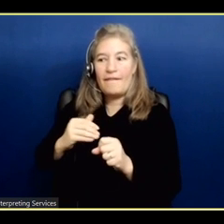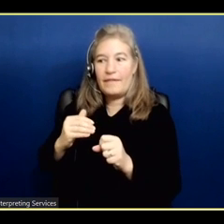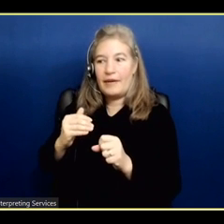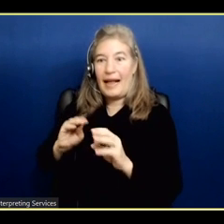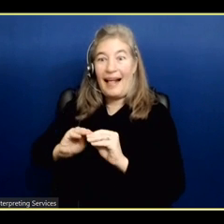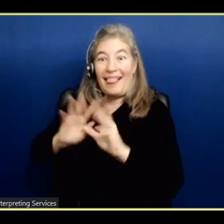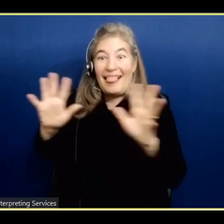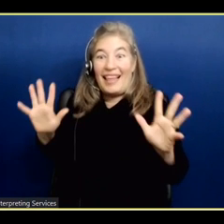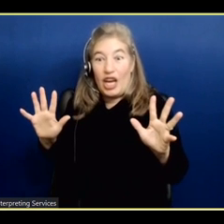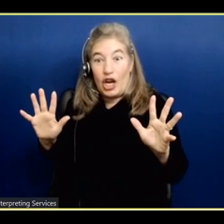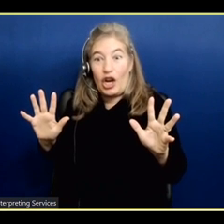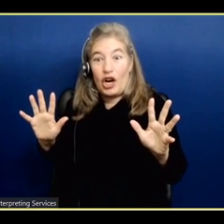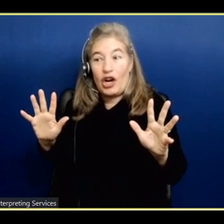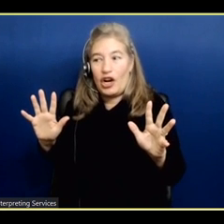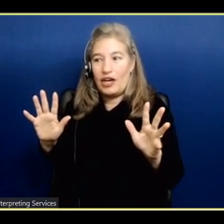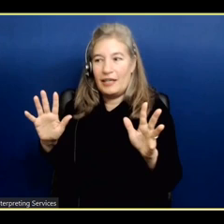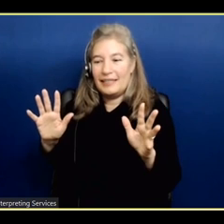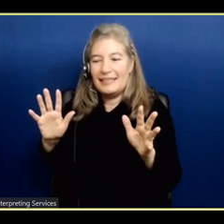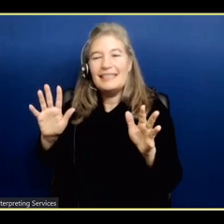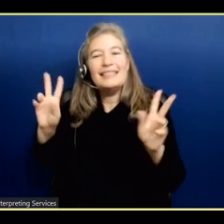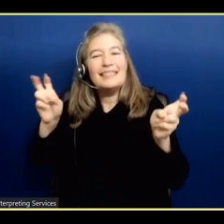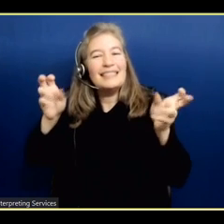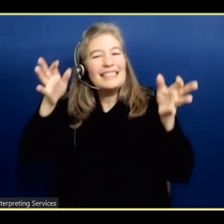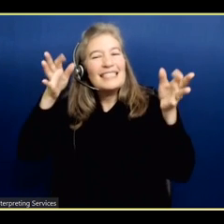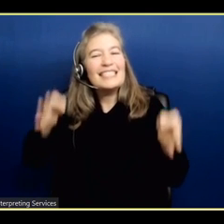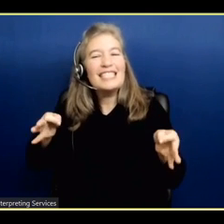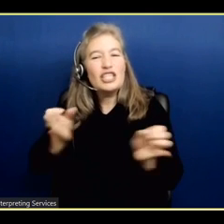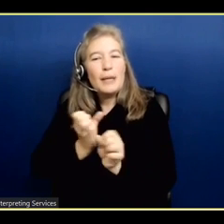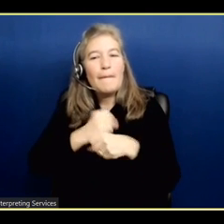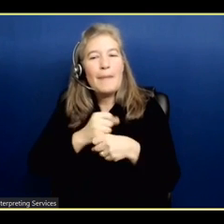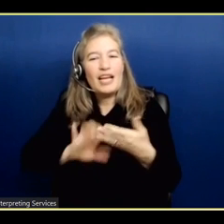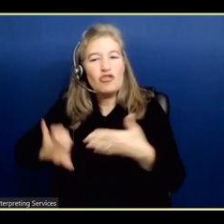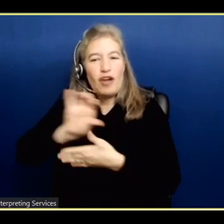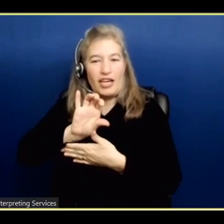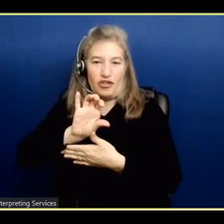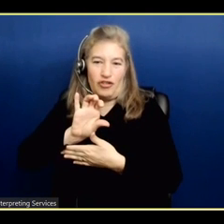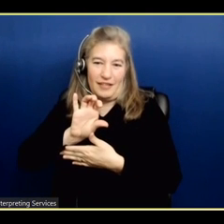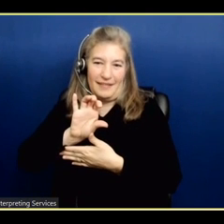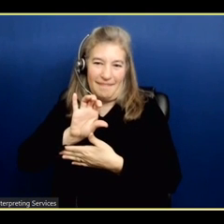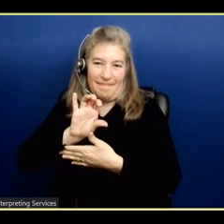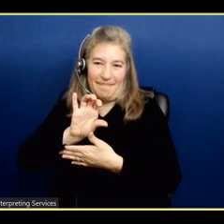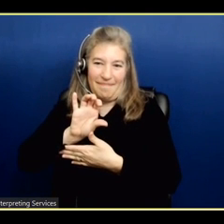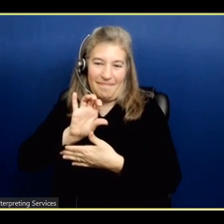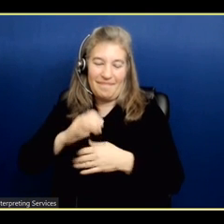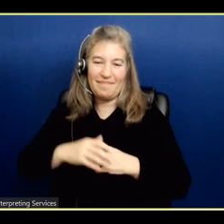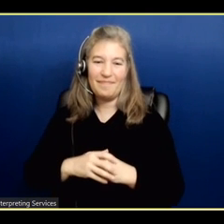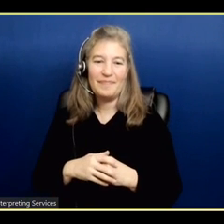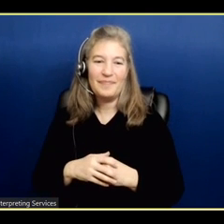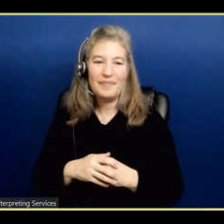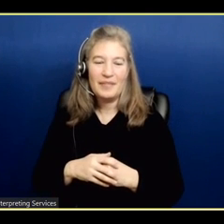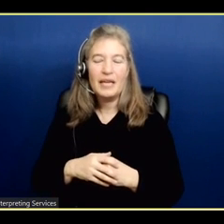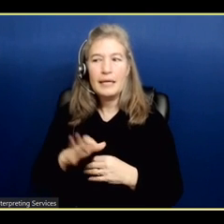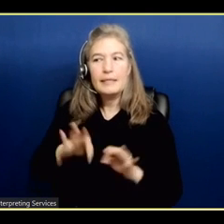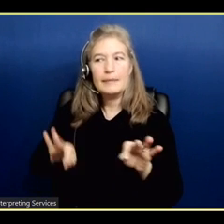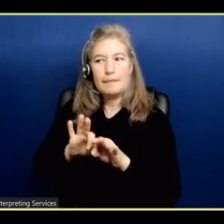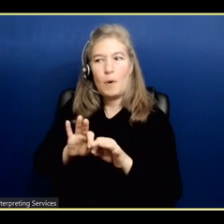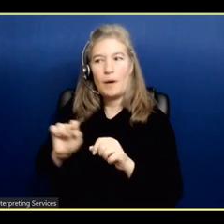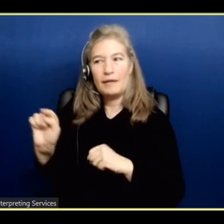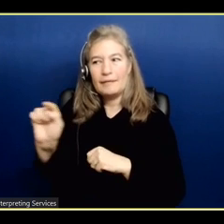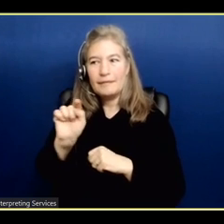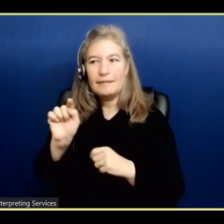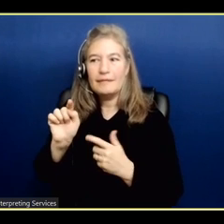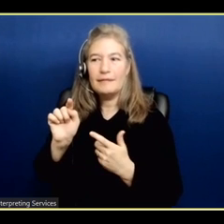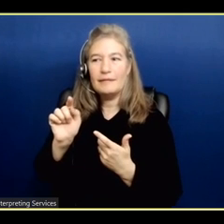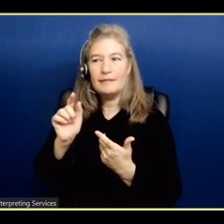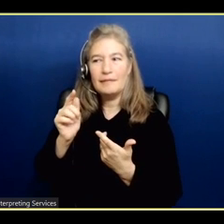decision-making criteria that is universally understood by panelists and evaluators. They need to be